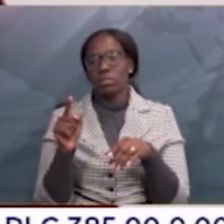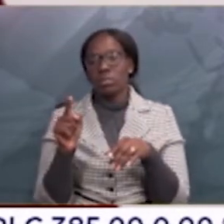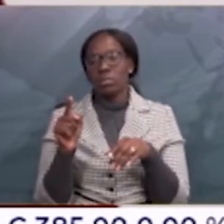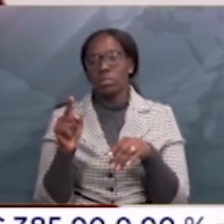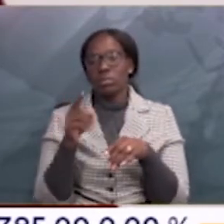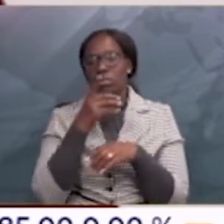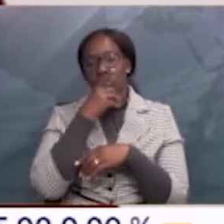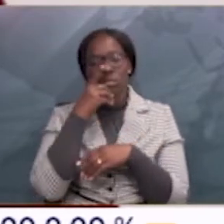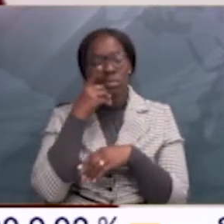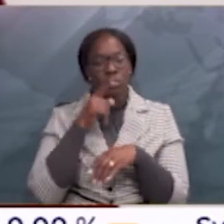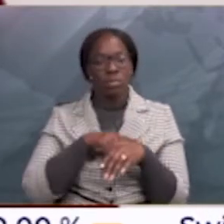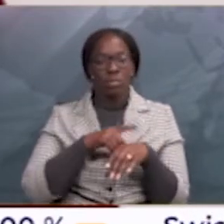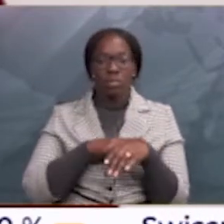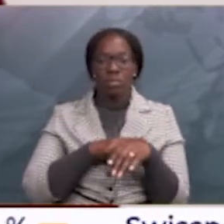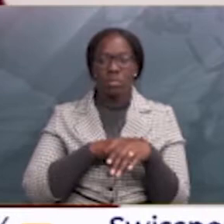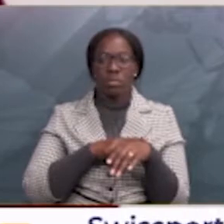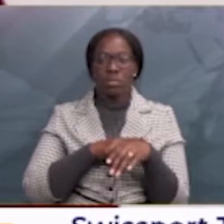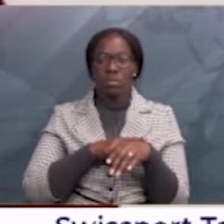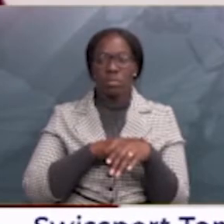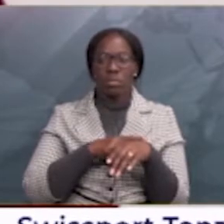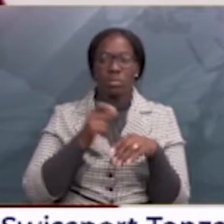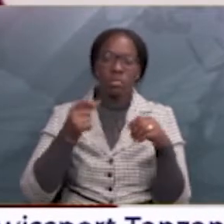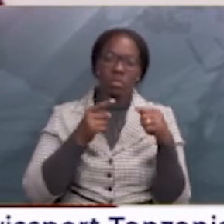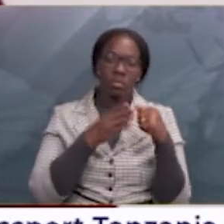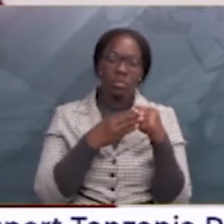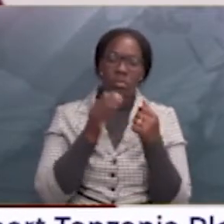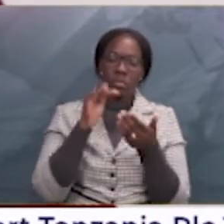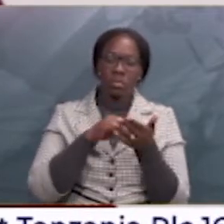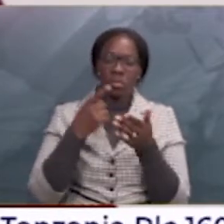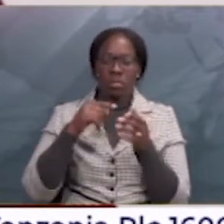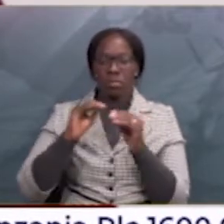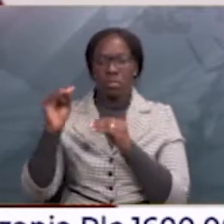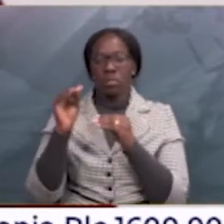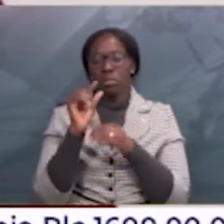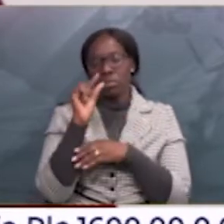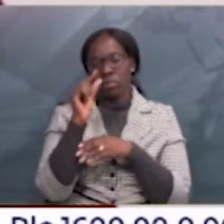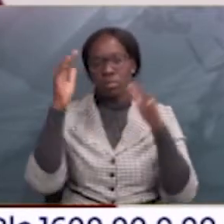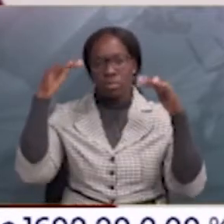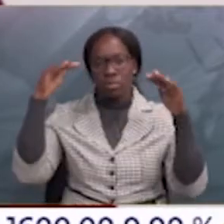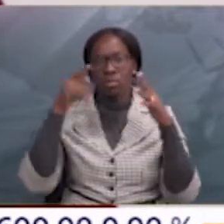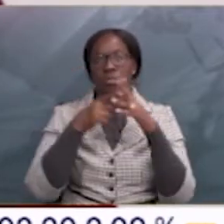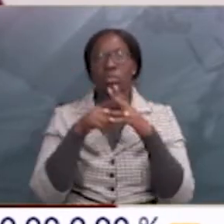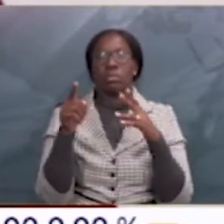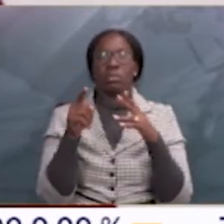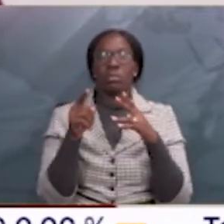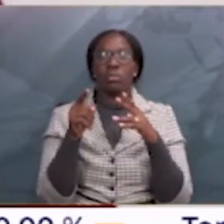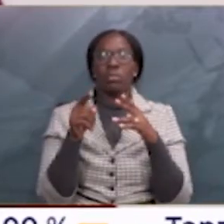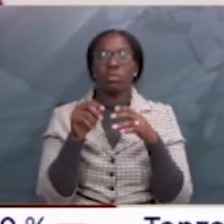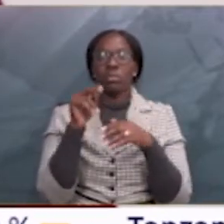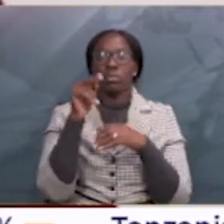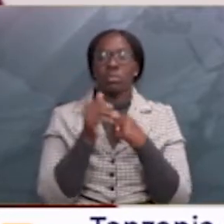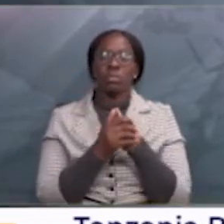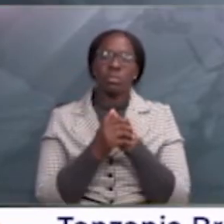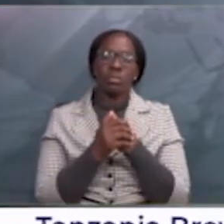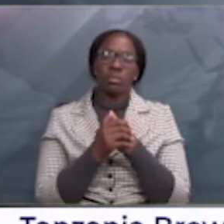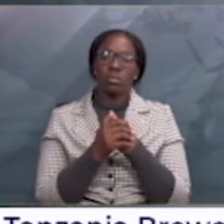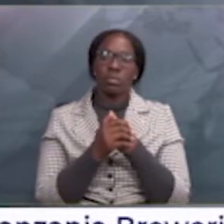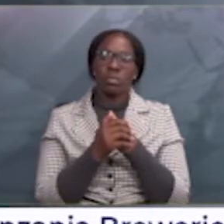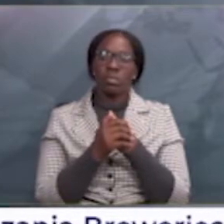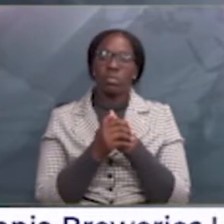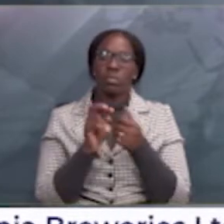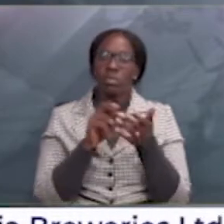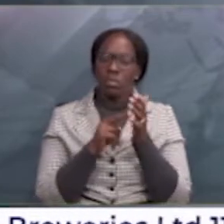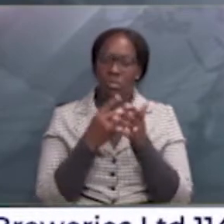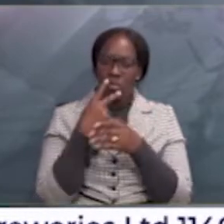to a dry season in September. And again, now we go into the short rains beginning in October. All right, so there seems to